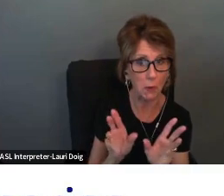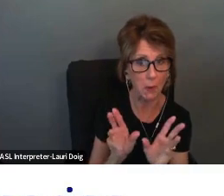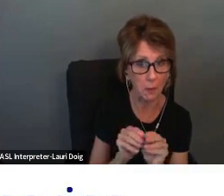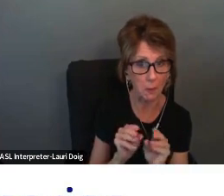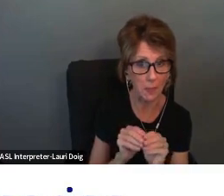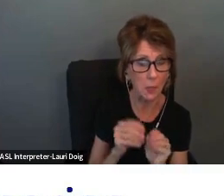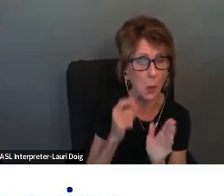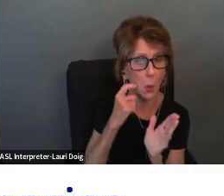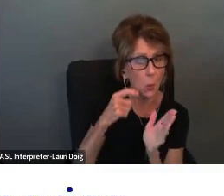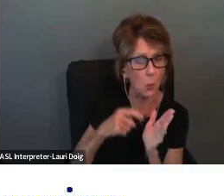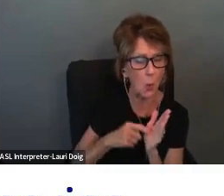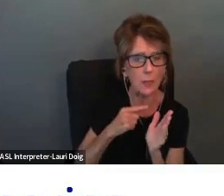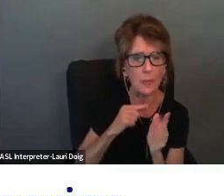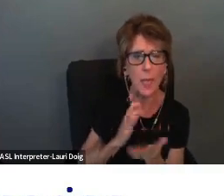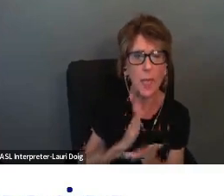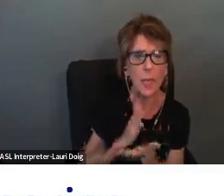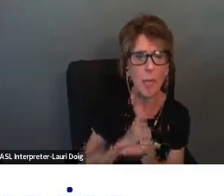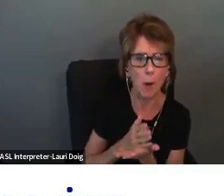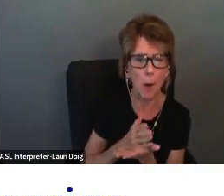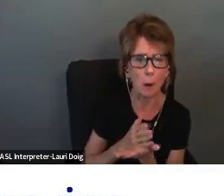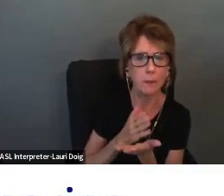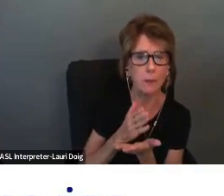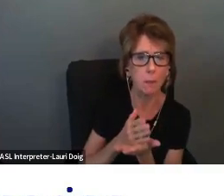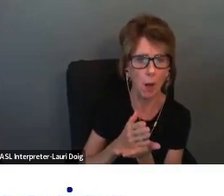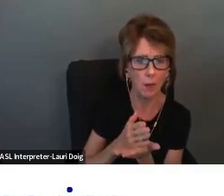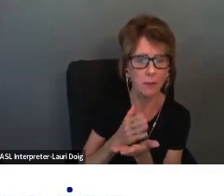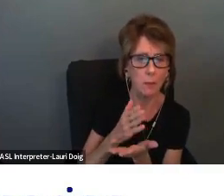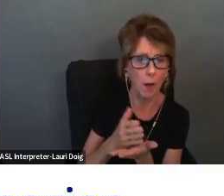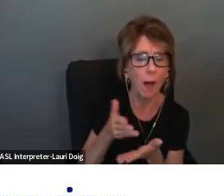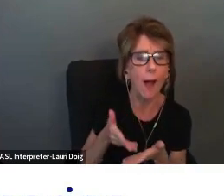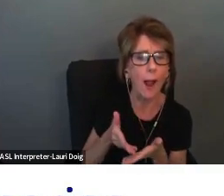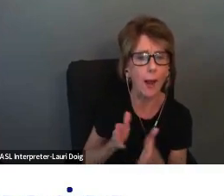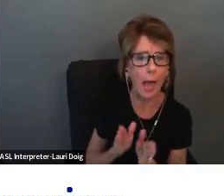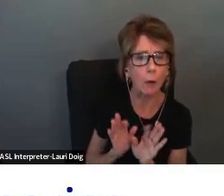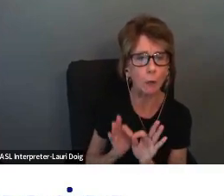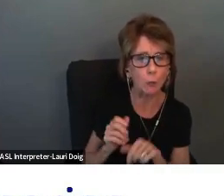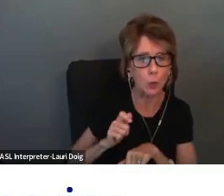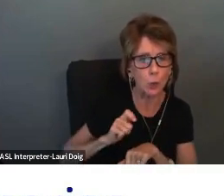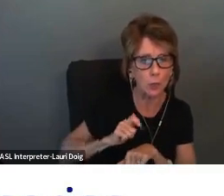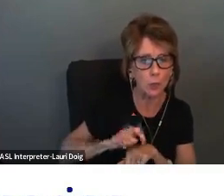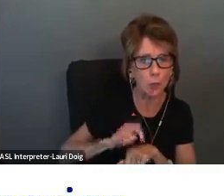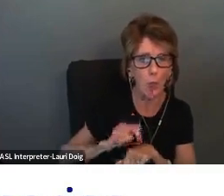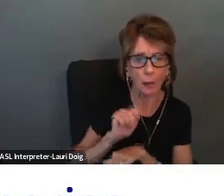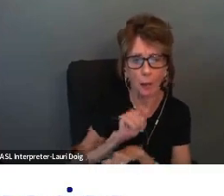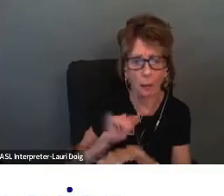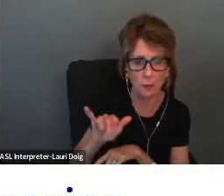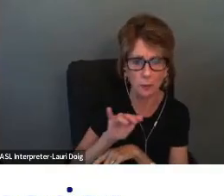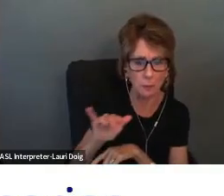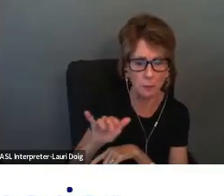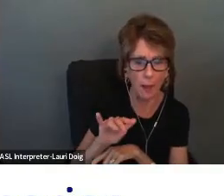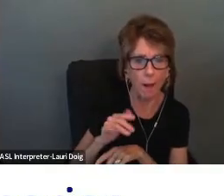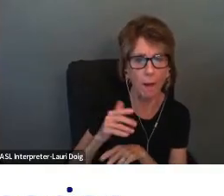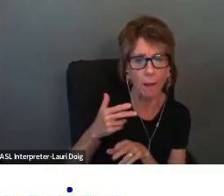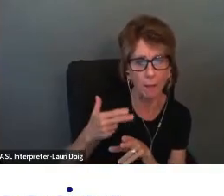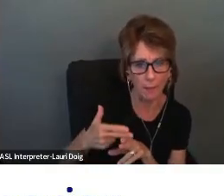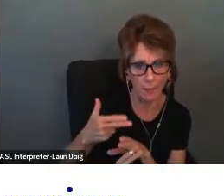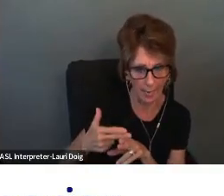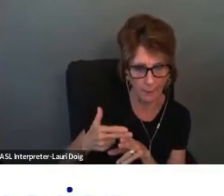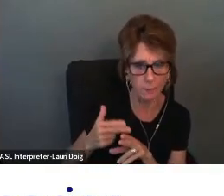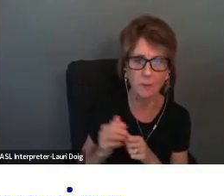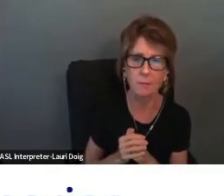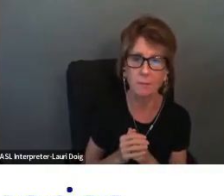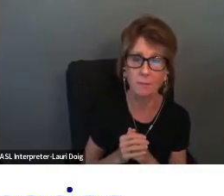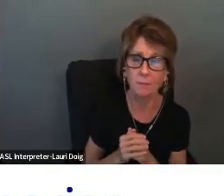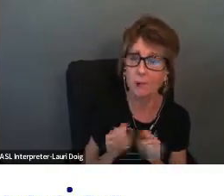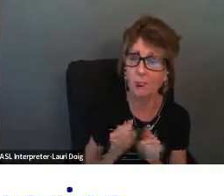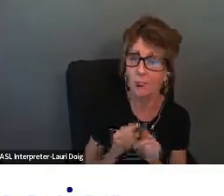after mentioning each name or location. This is to allow our interpreters time to sign the names letter by letter. I will also